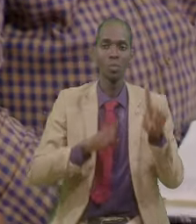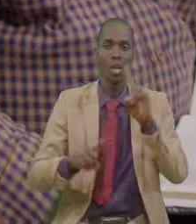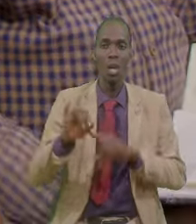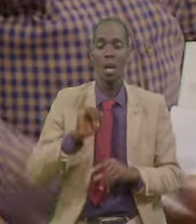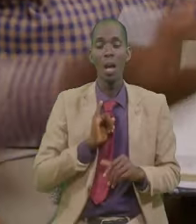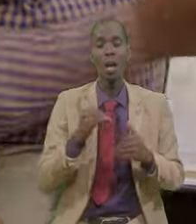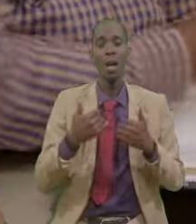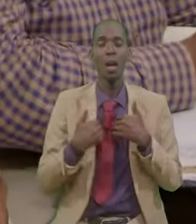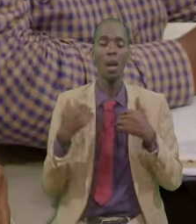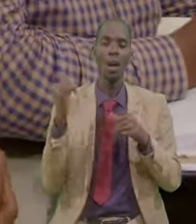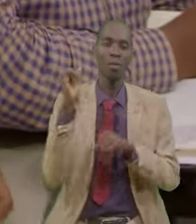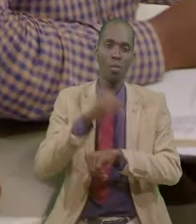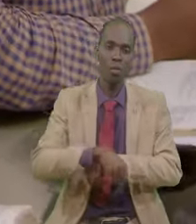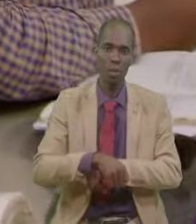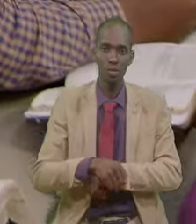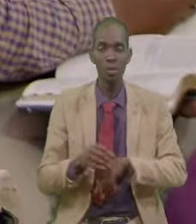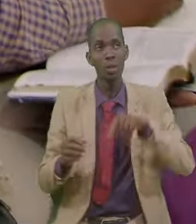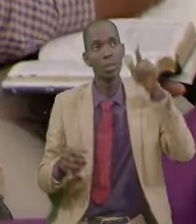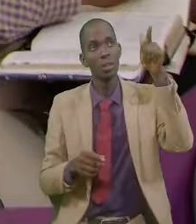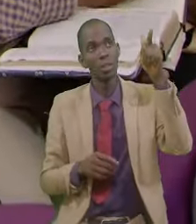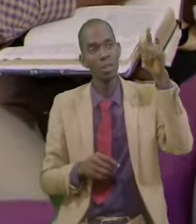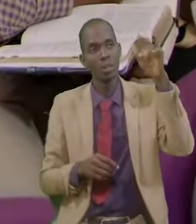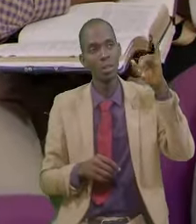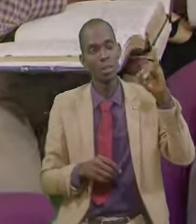End of the giants, this may